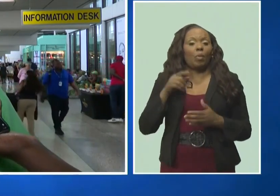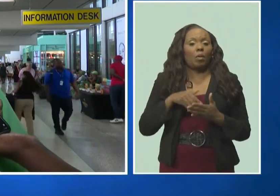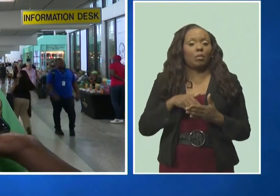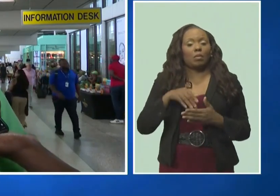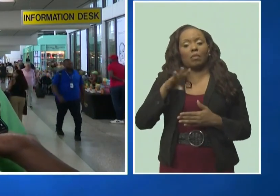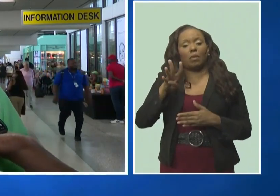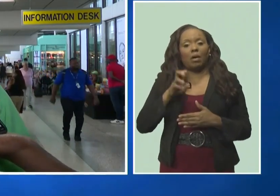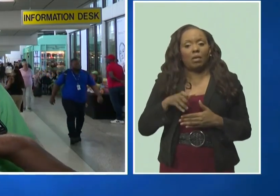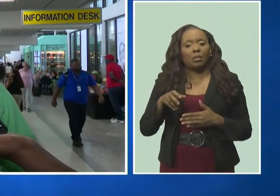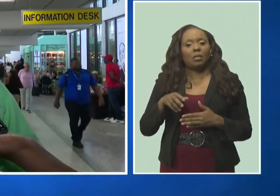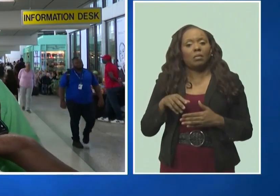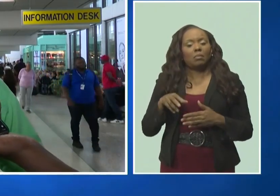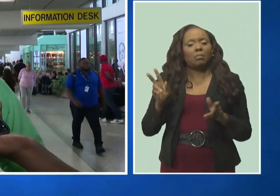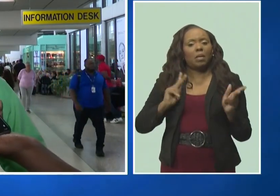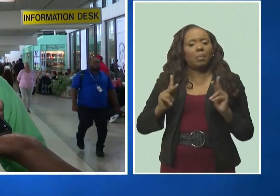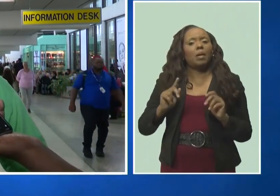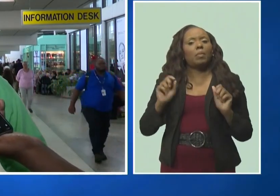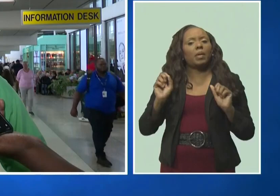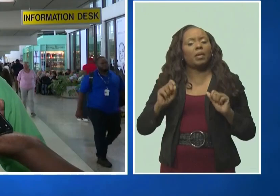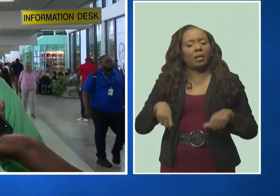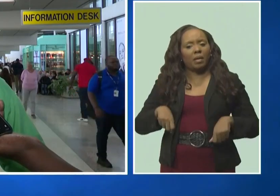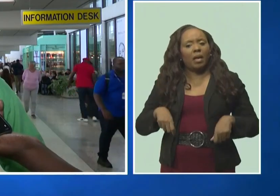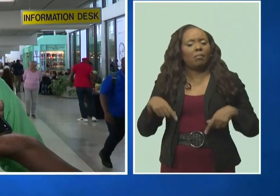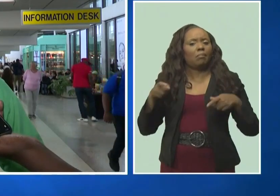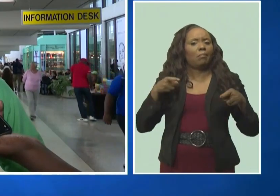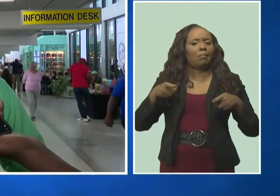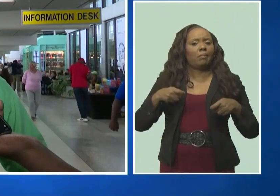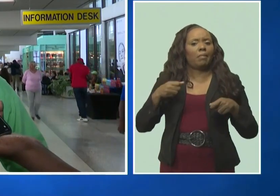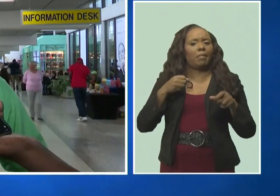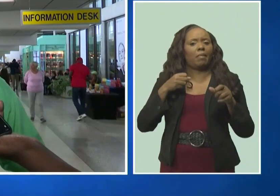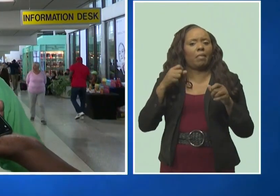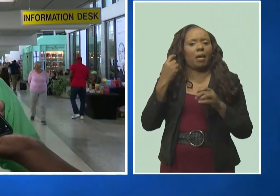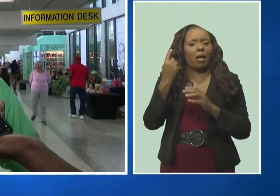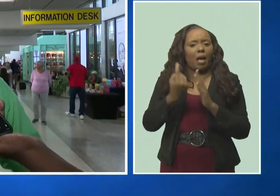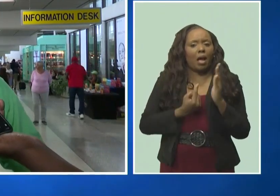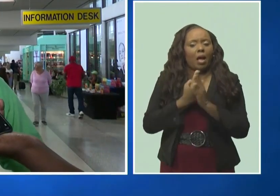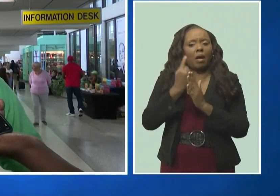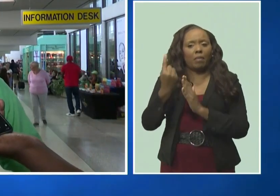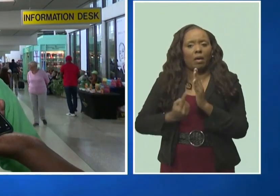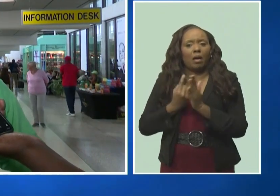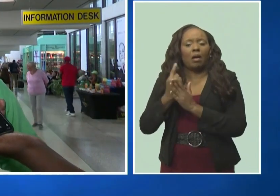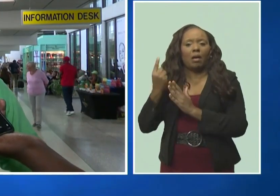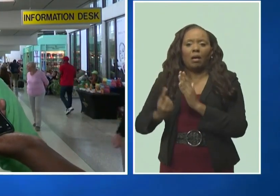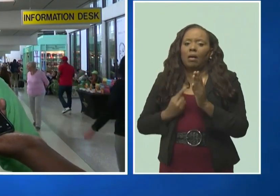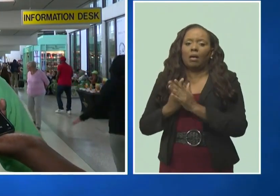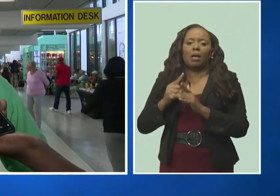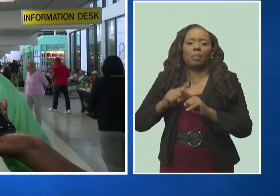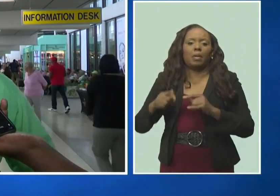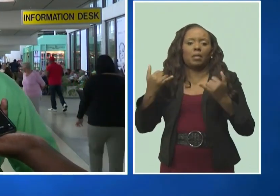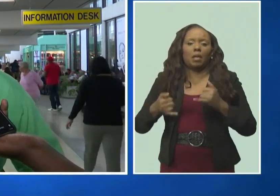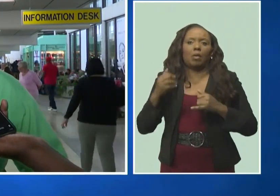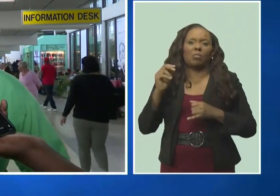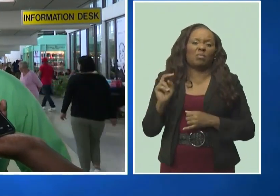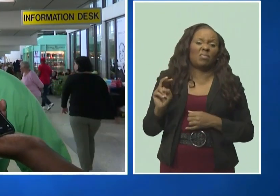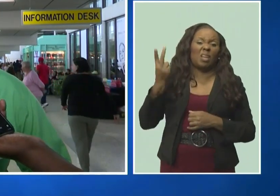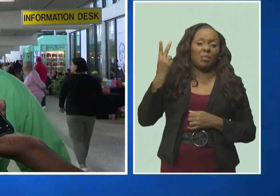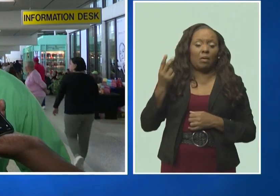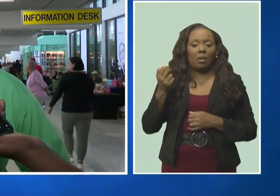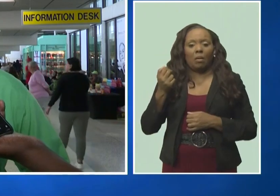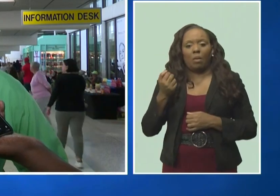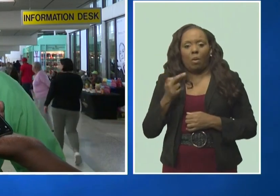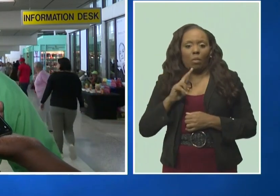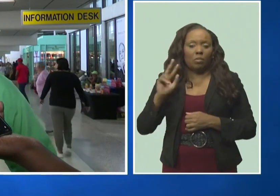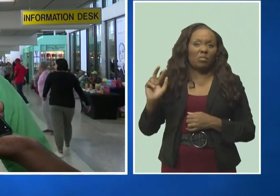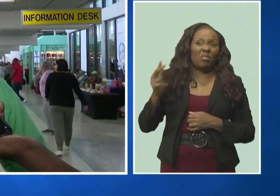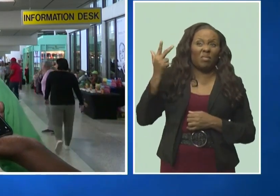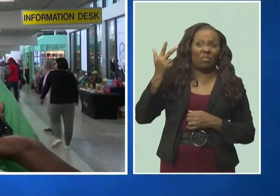hour, and at peak I think we'll be roughly around 3,000 or so out there, between 2,500 and 3,000. So that's why for us